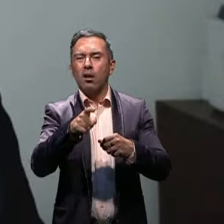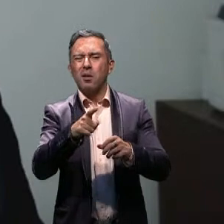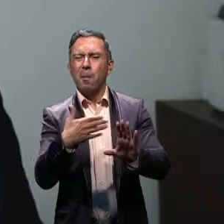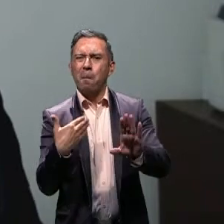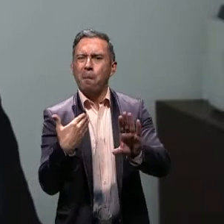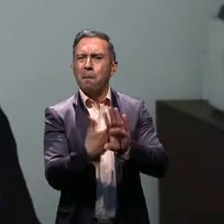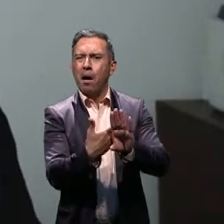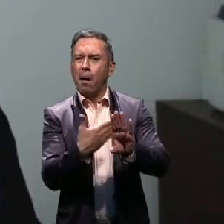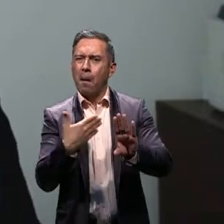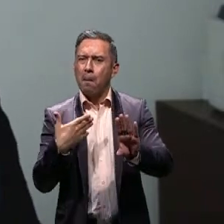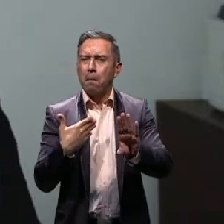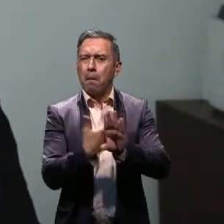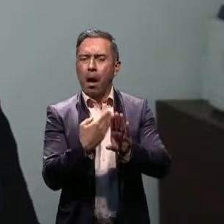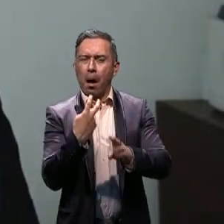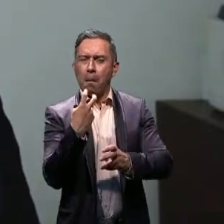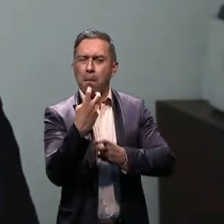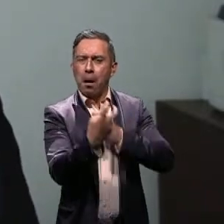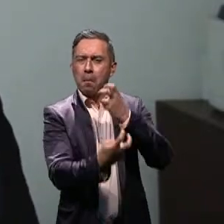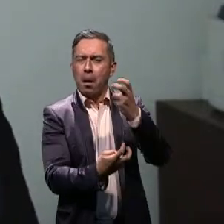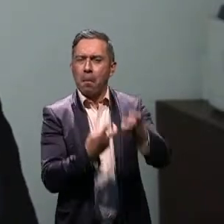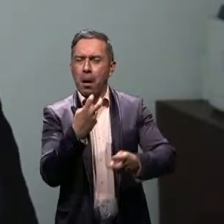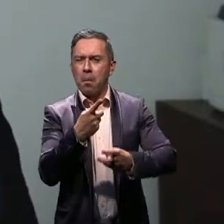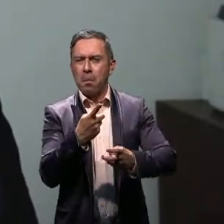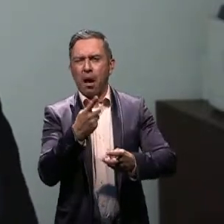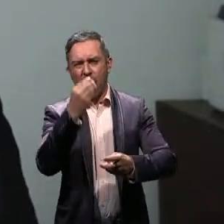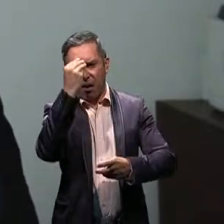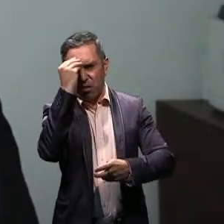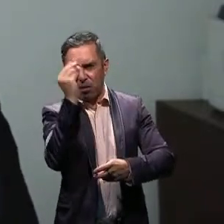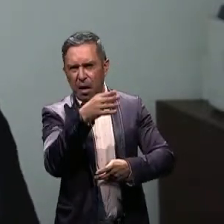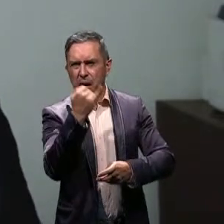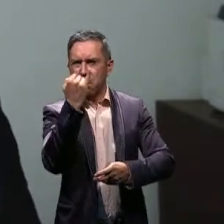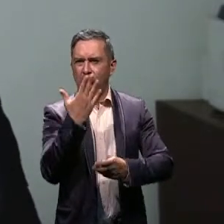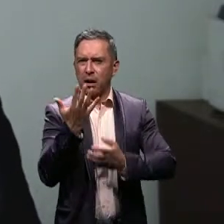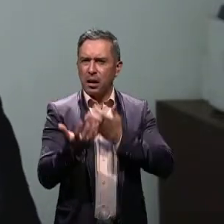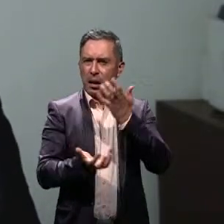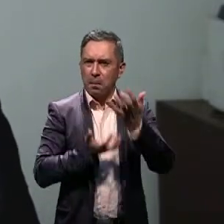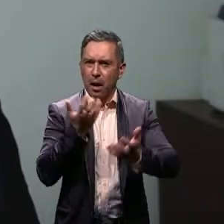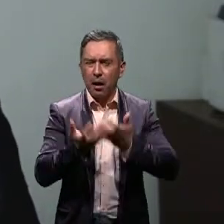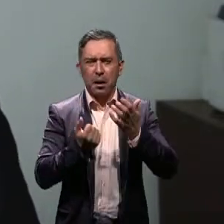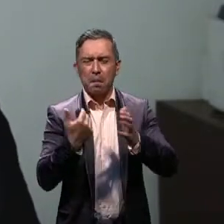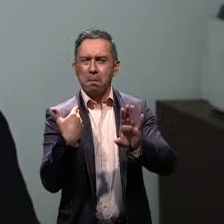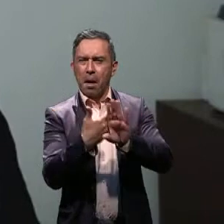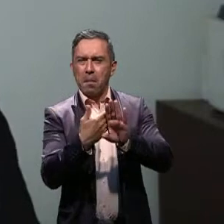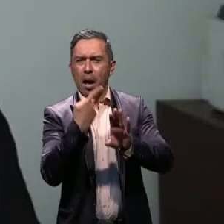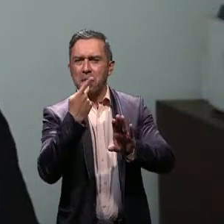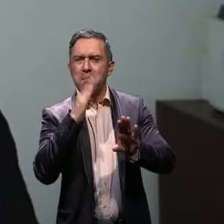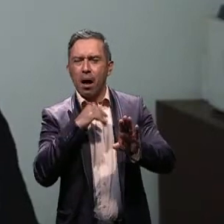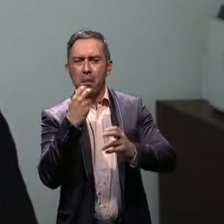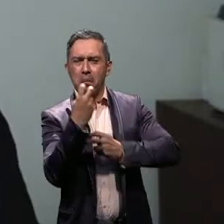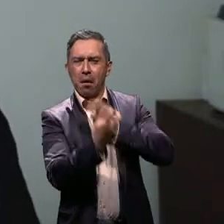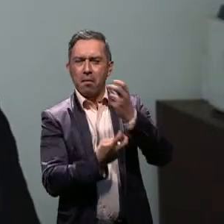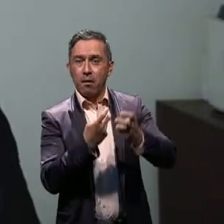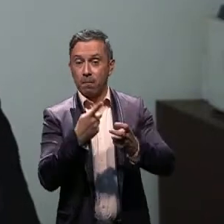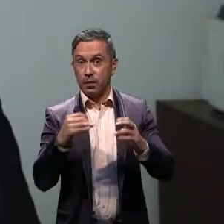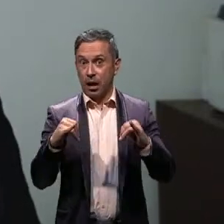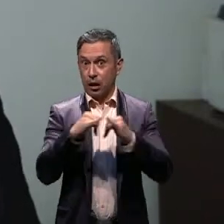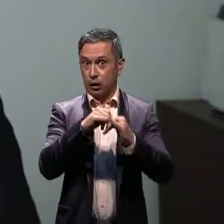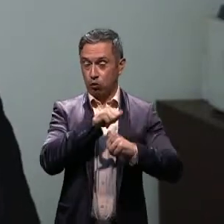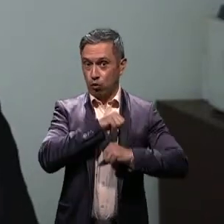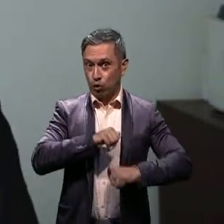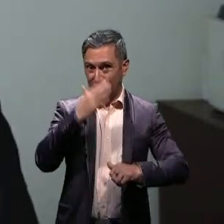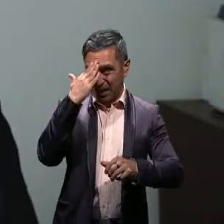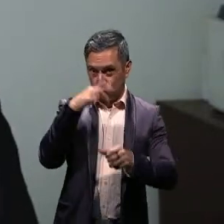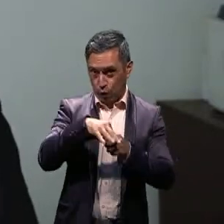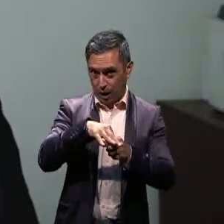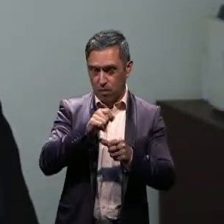attacks to the electoral bodies have been multiplied, and there are many campaigns